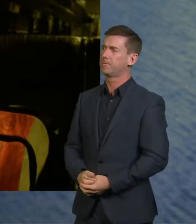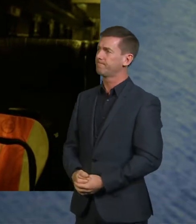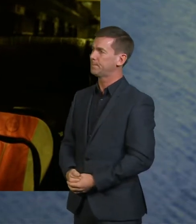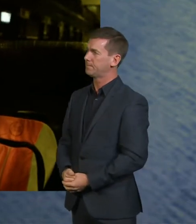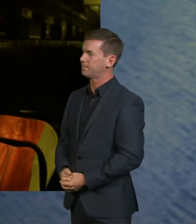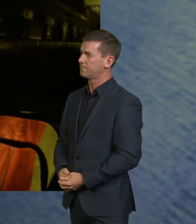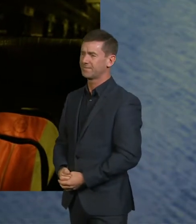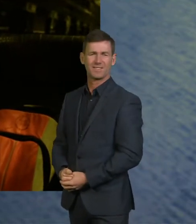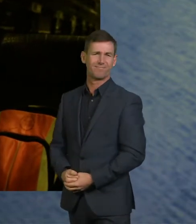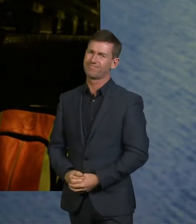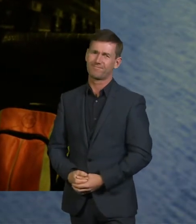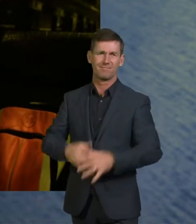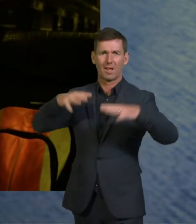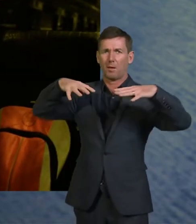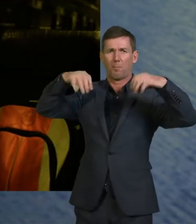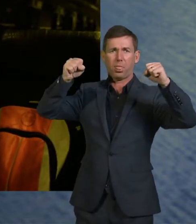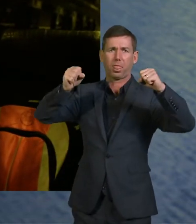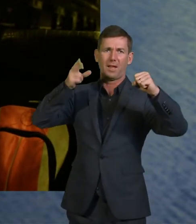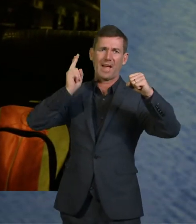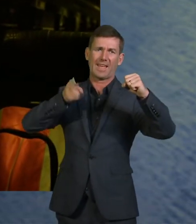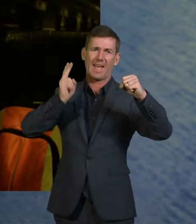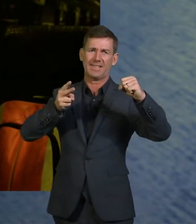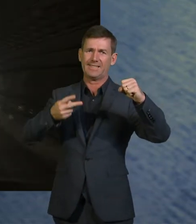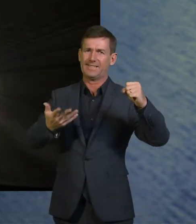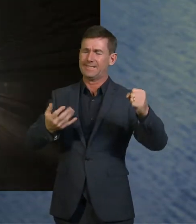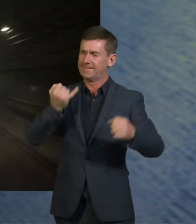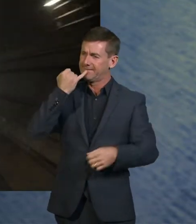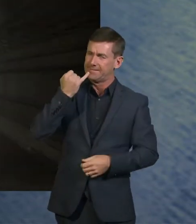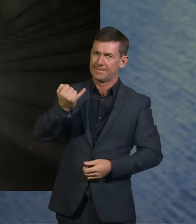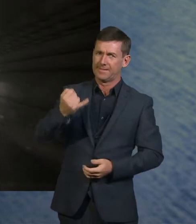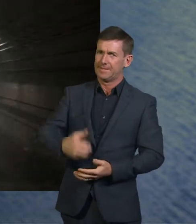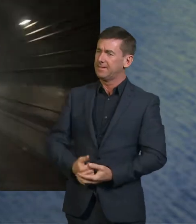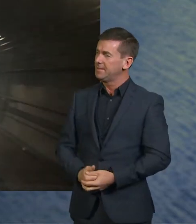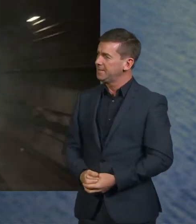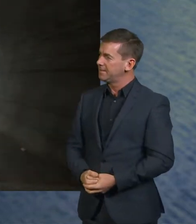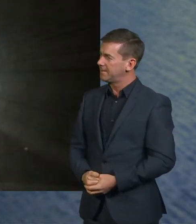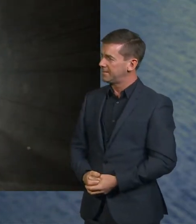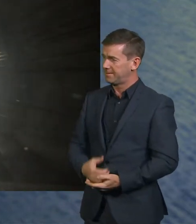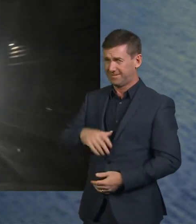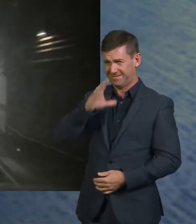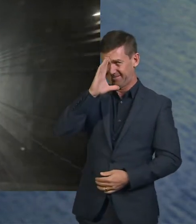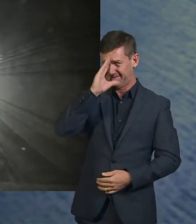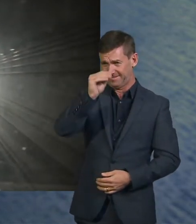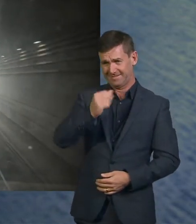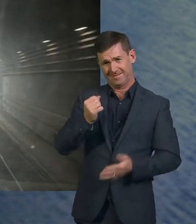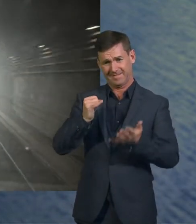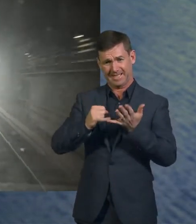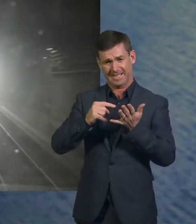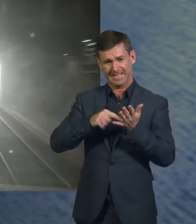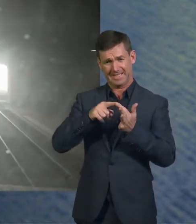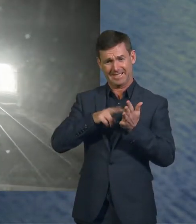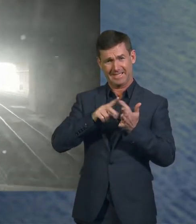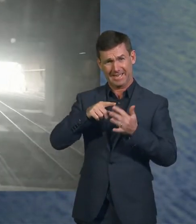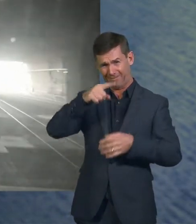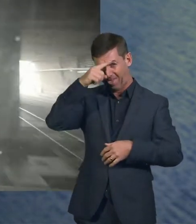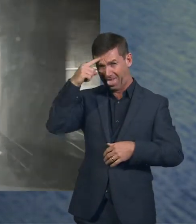Clearly it's not working. Steve has definitely drawn the short straw on this mission, because up front in the cab, the air conditioning